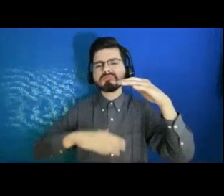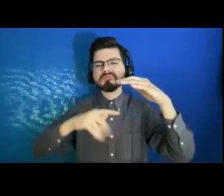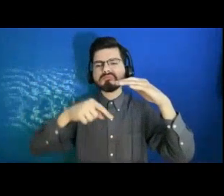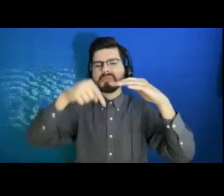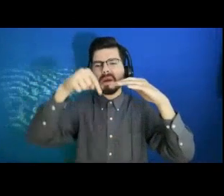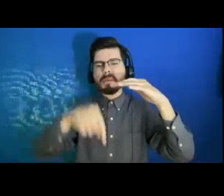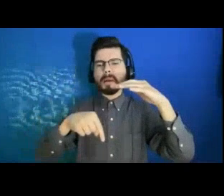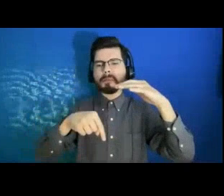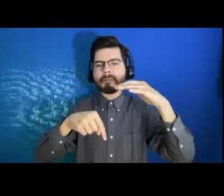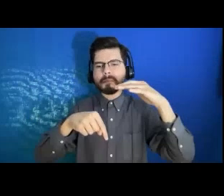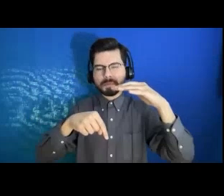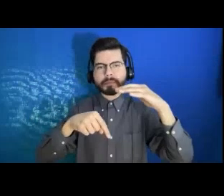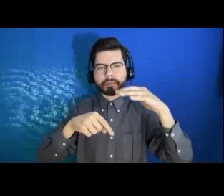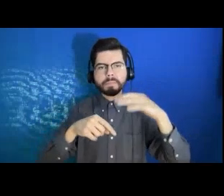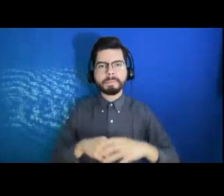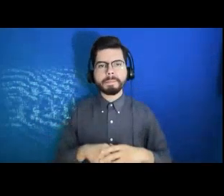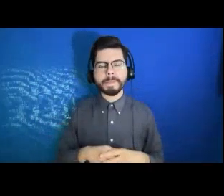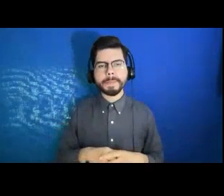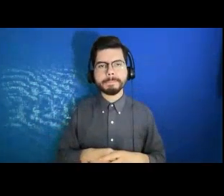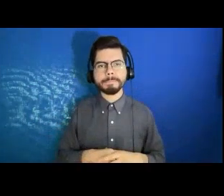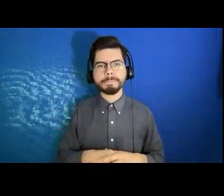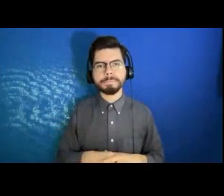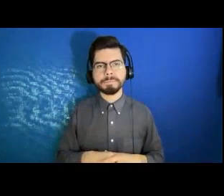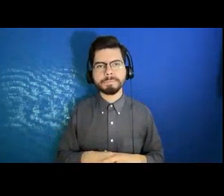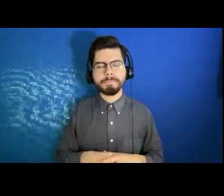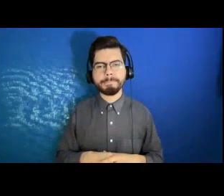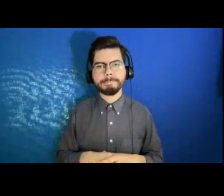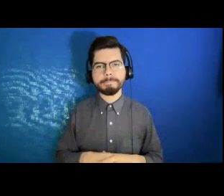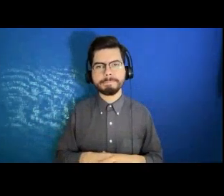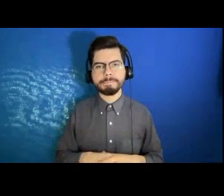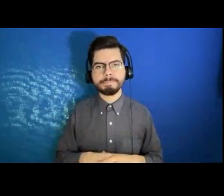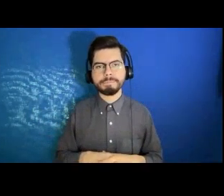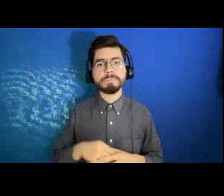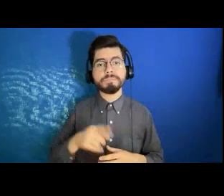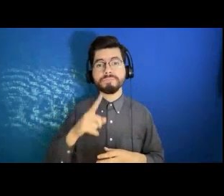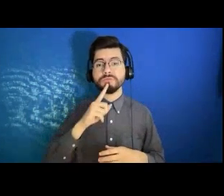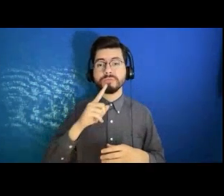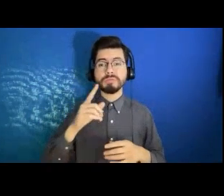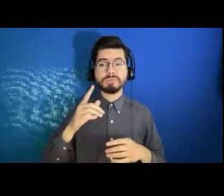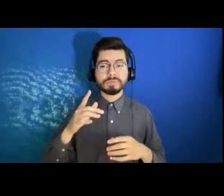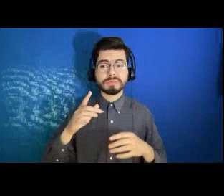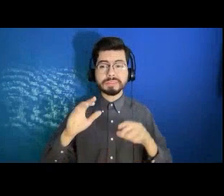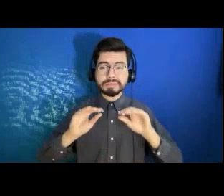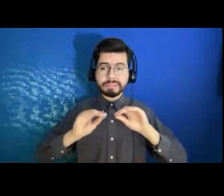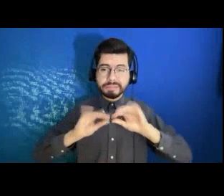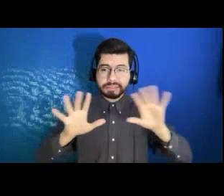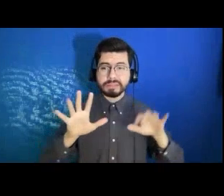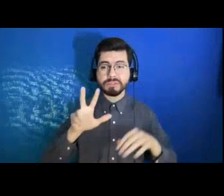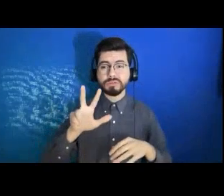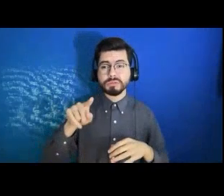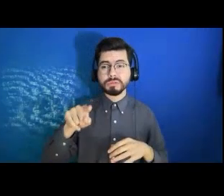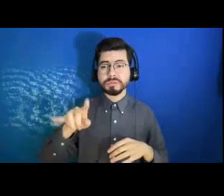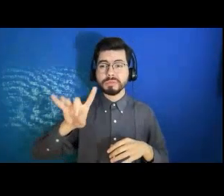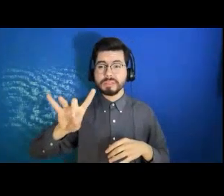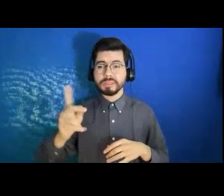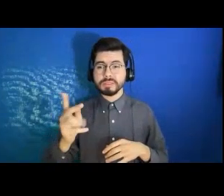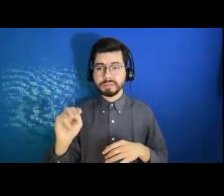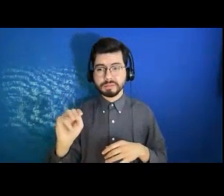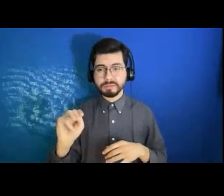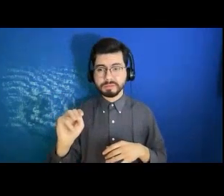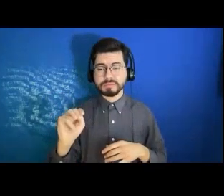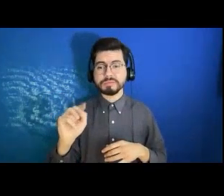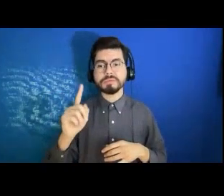And this is what it looks like. It's very sharp and it's very clear at about 3.8 kilometers across